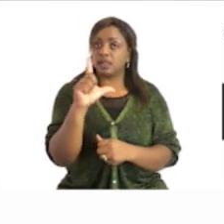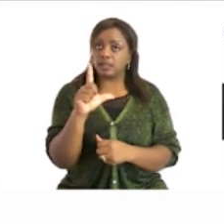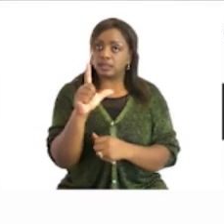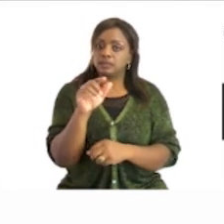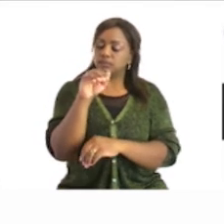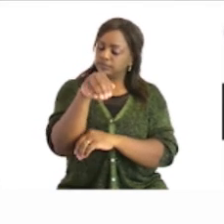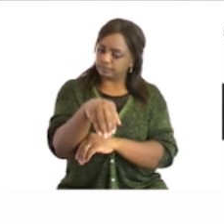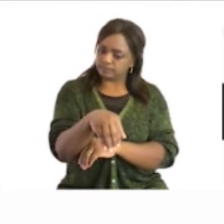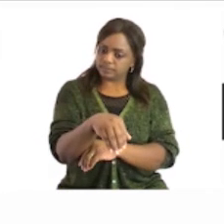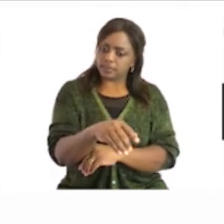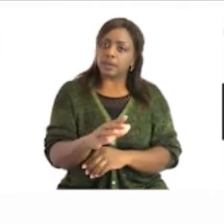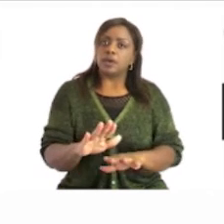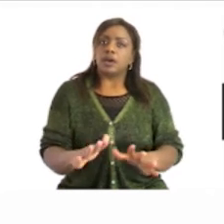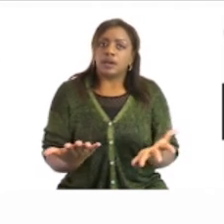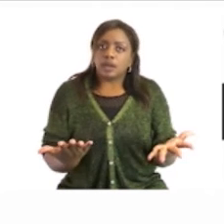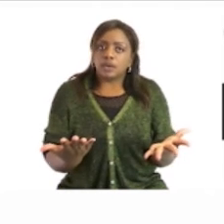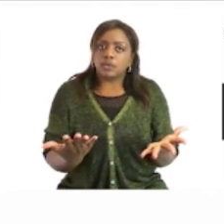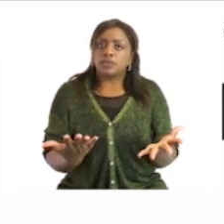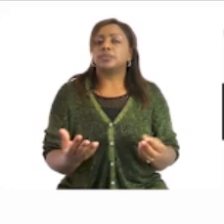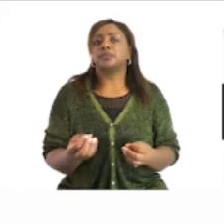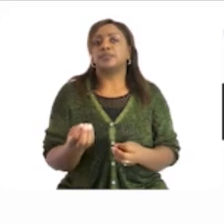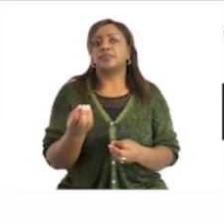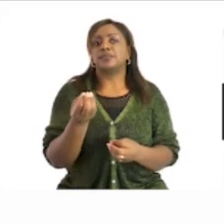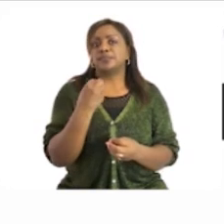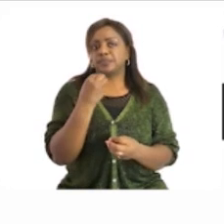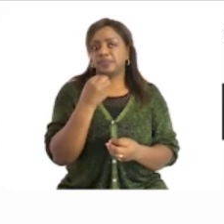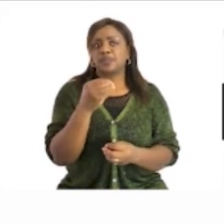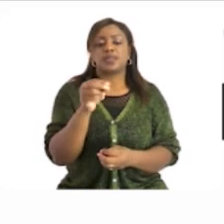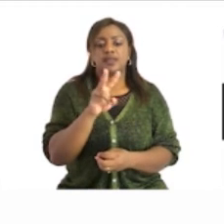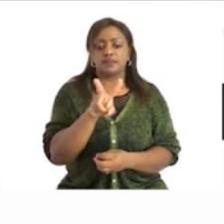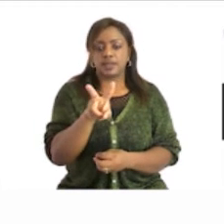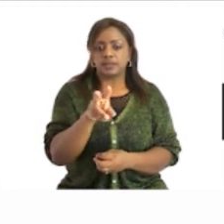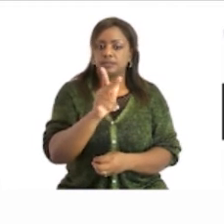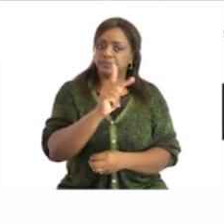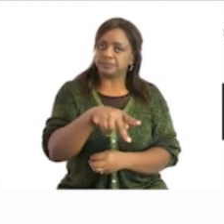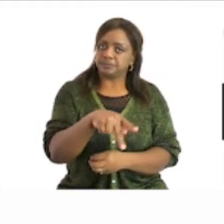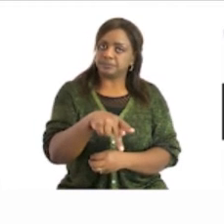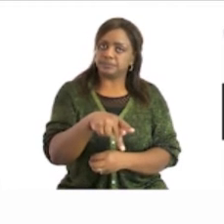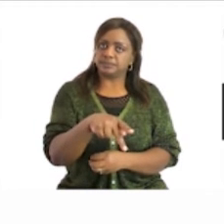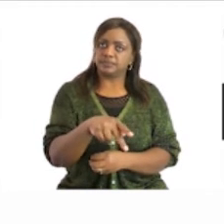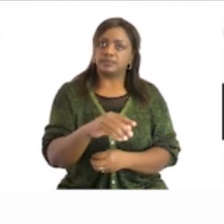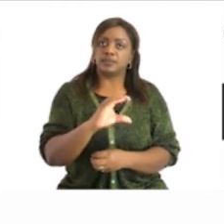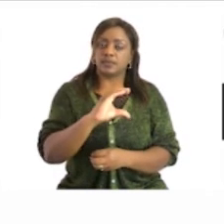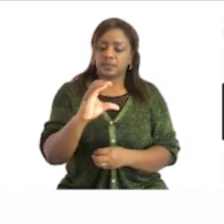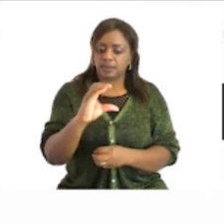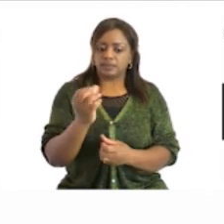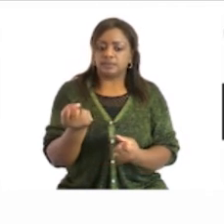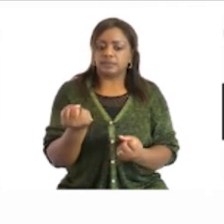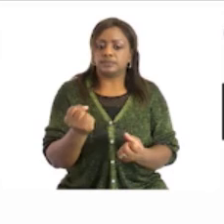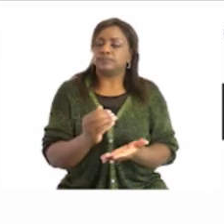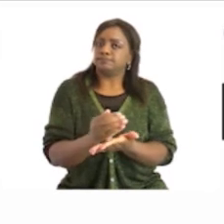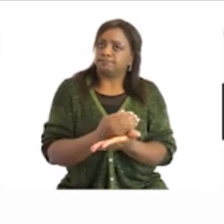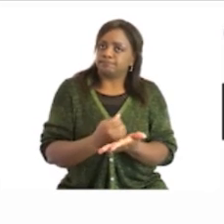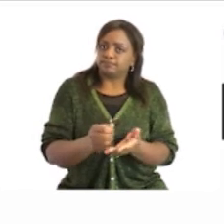proteins, carbohydrates, fats, and vitamins. The last picture, you can see that boy is washing